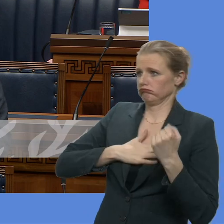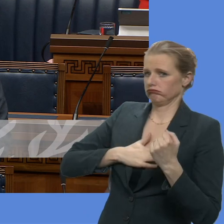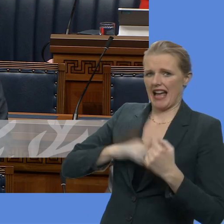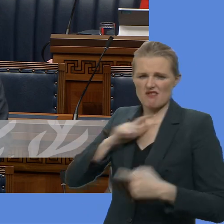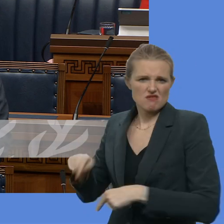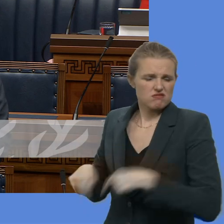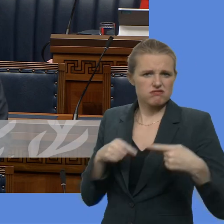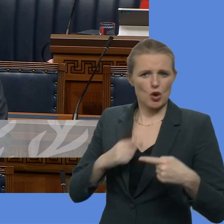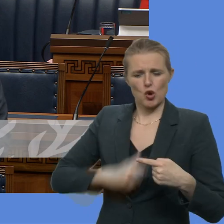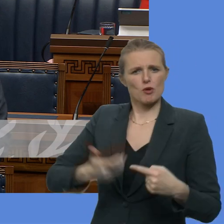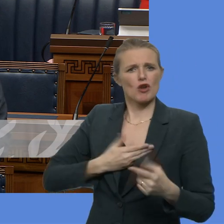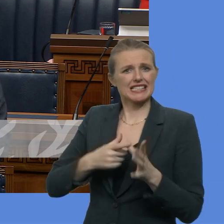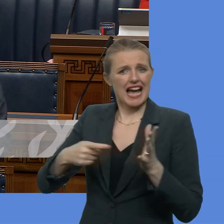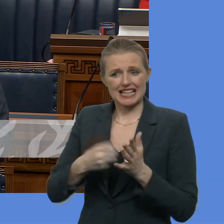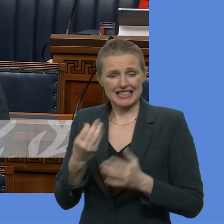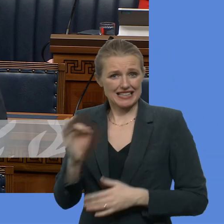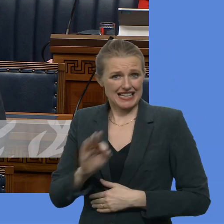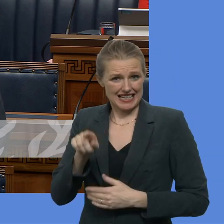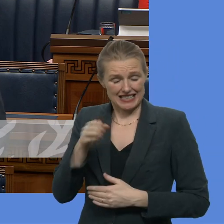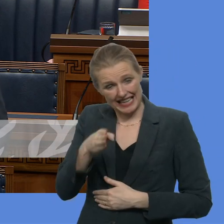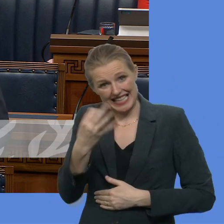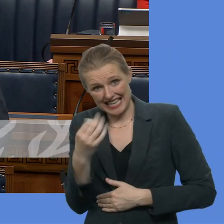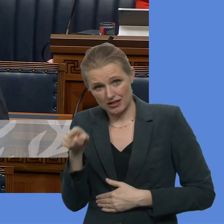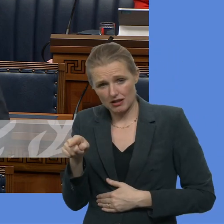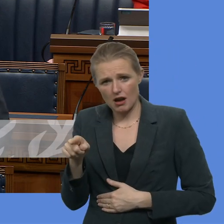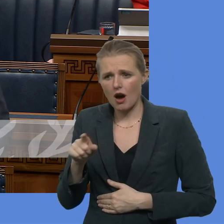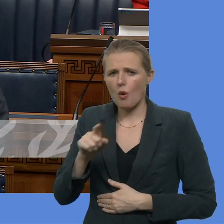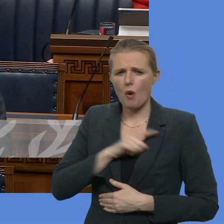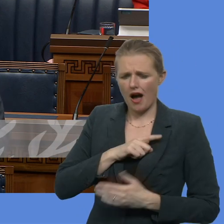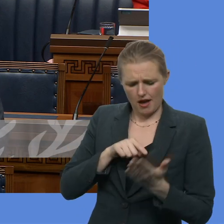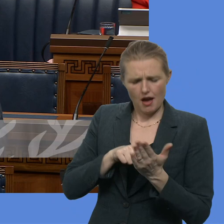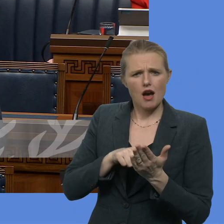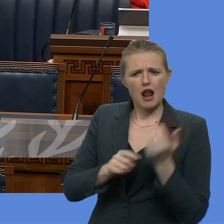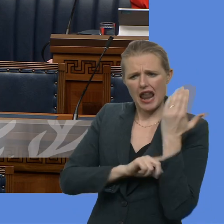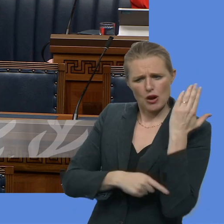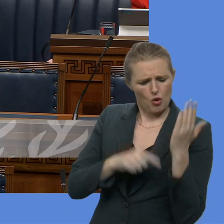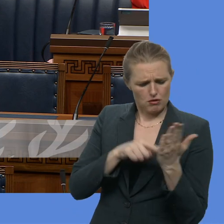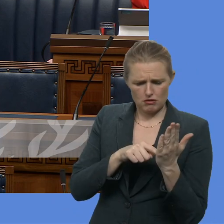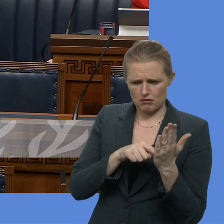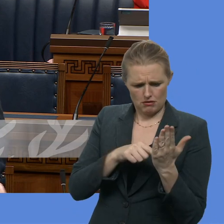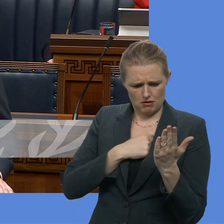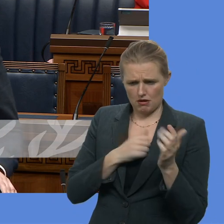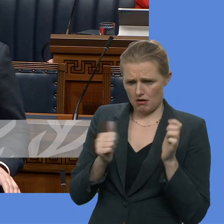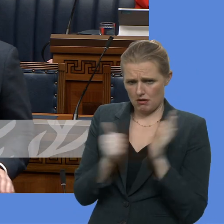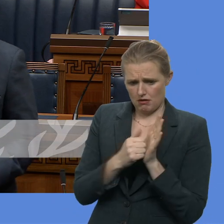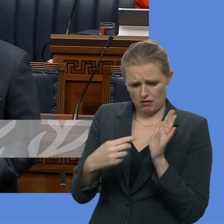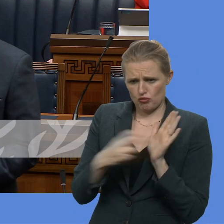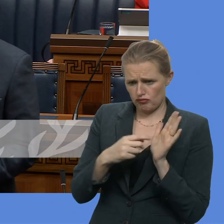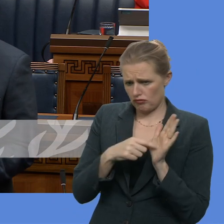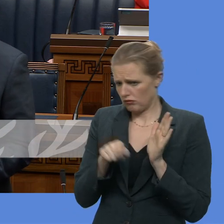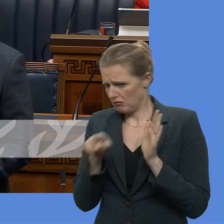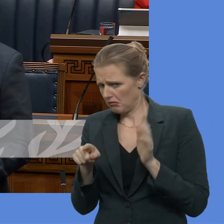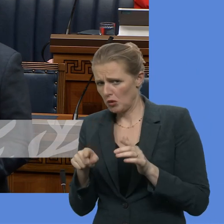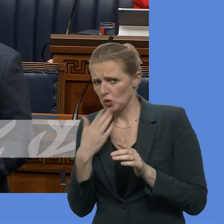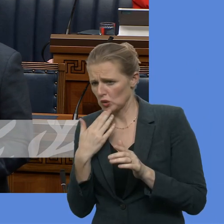the Human Rights Act 1998 regarding interference with the control of use of property. My officials